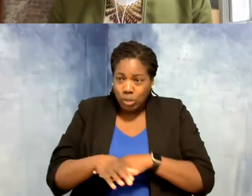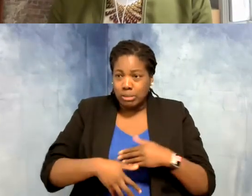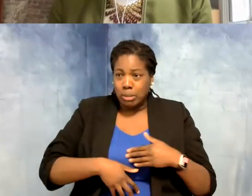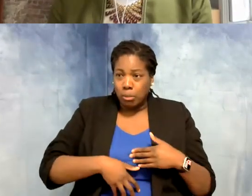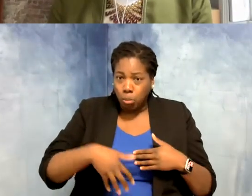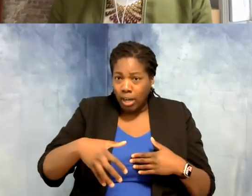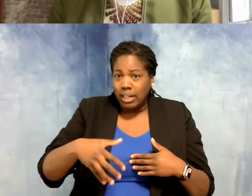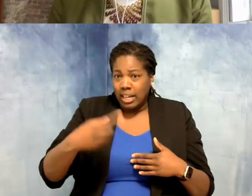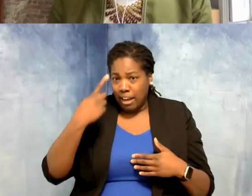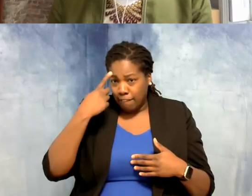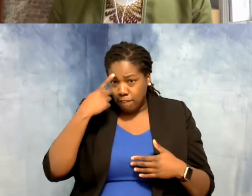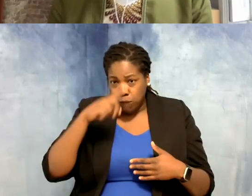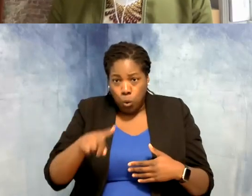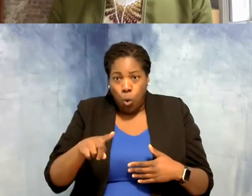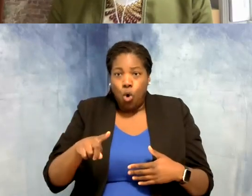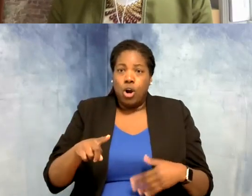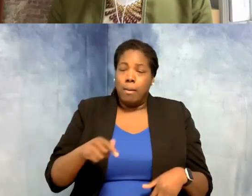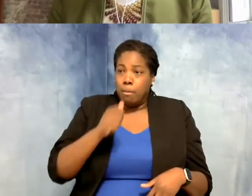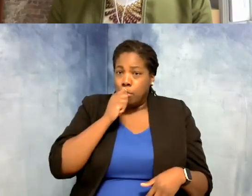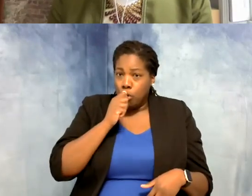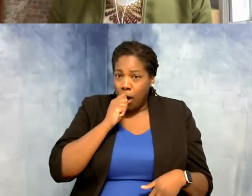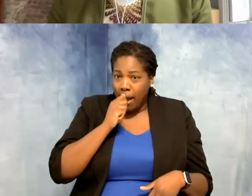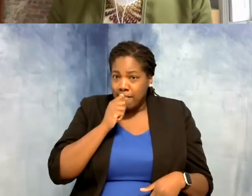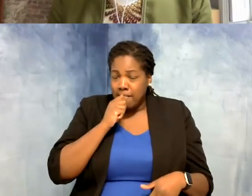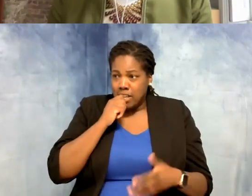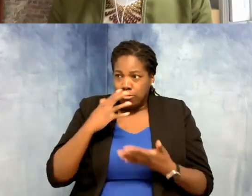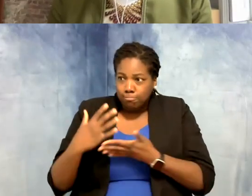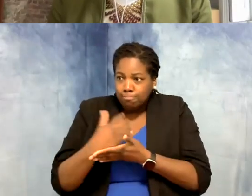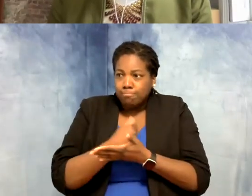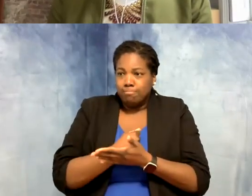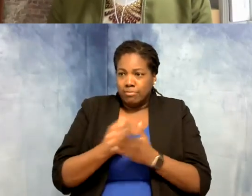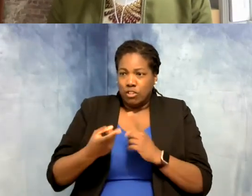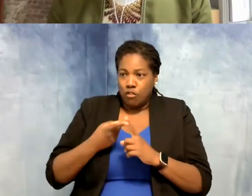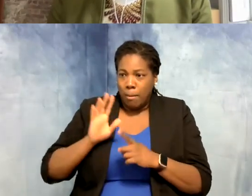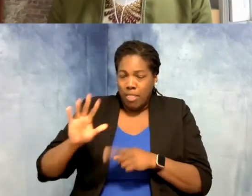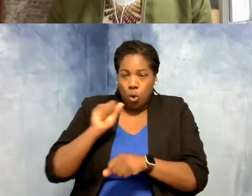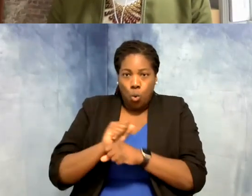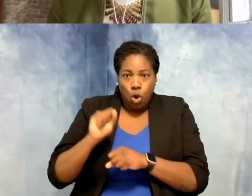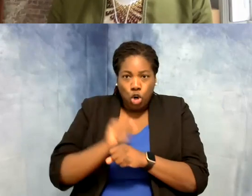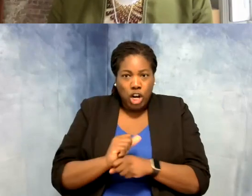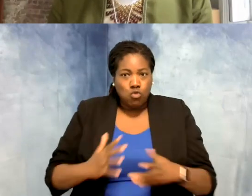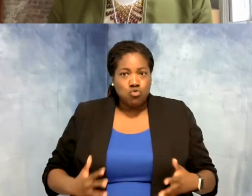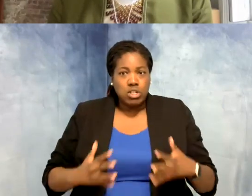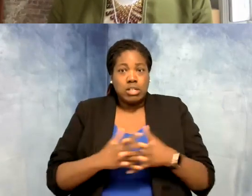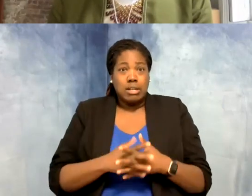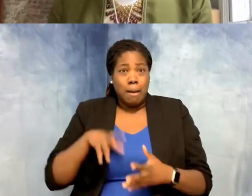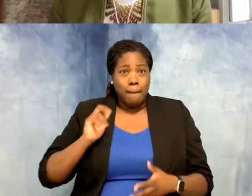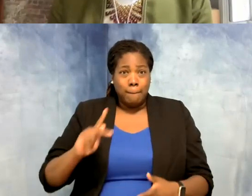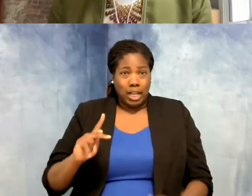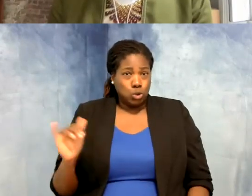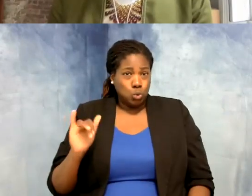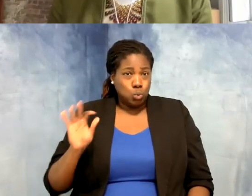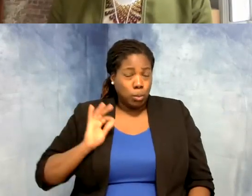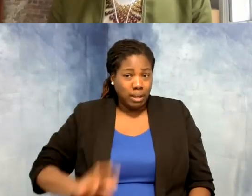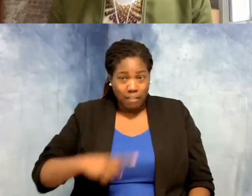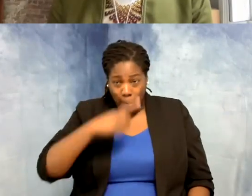will for means of private people to capitalize off of their labor and reproduction, and even banks, as Black